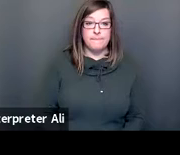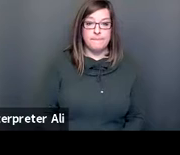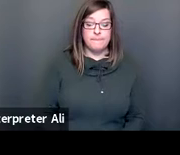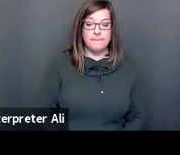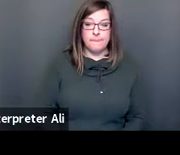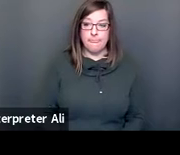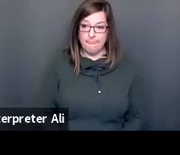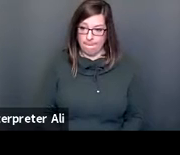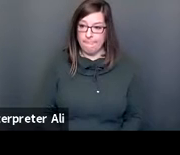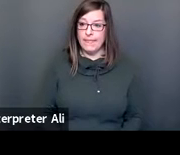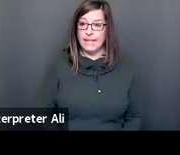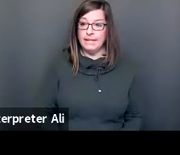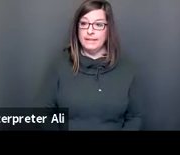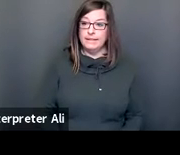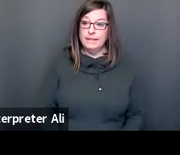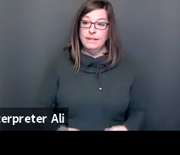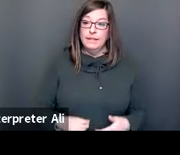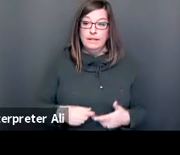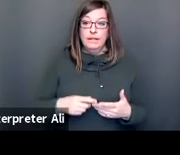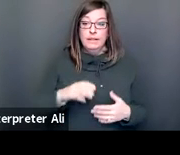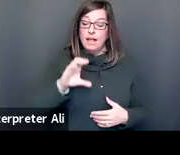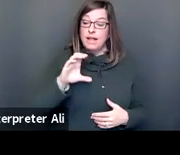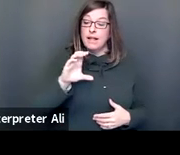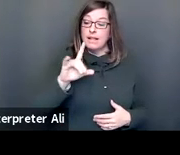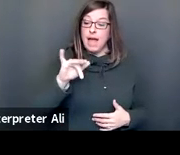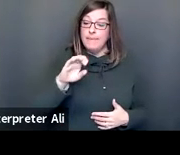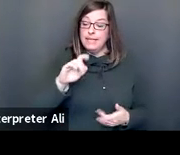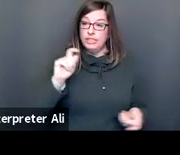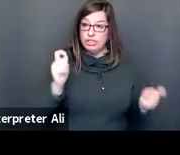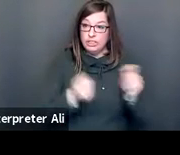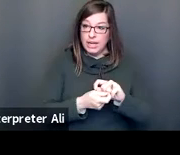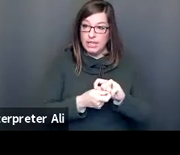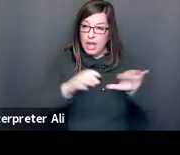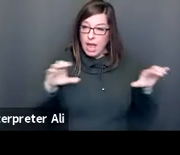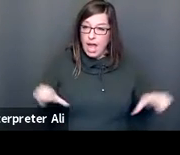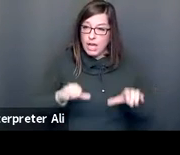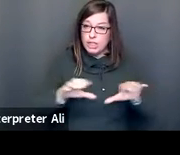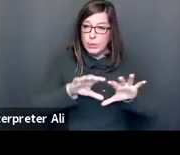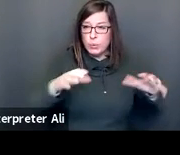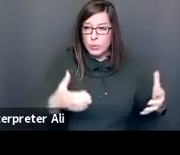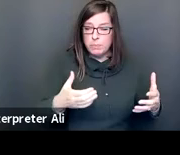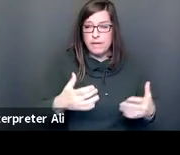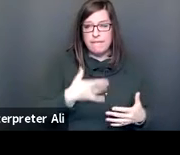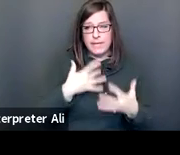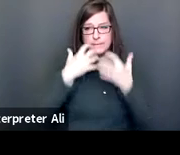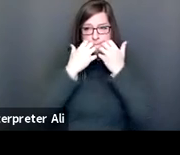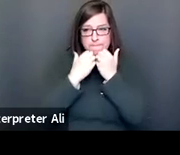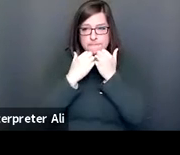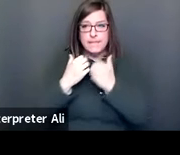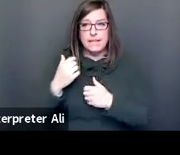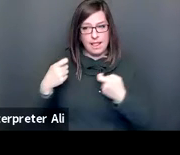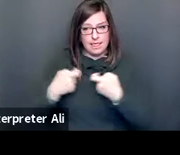to facilitate action on climate change, having more affordable electricity is